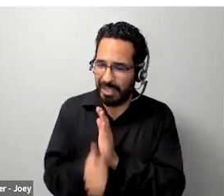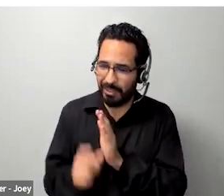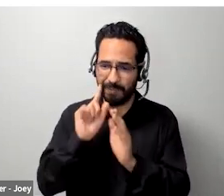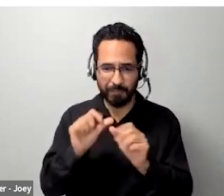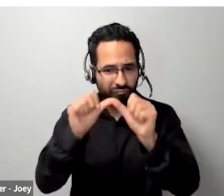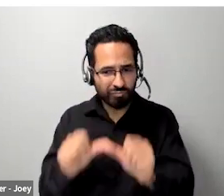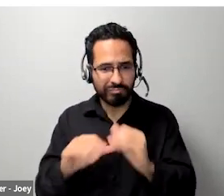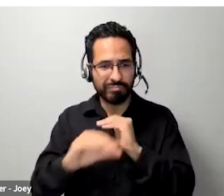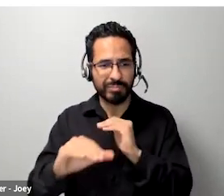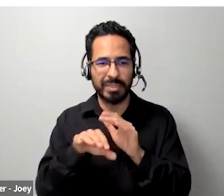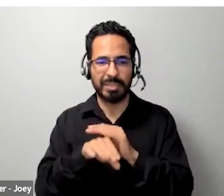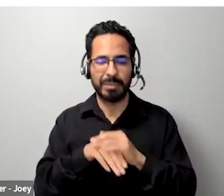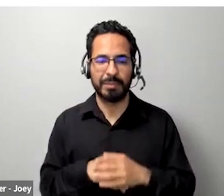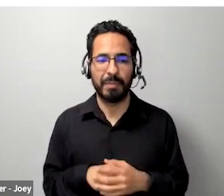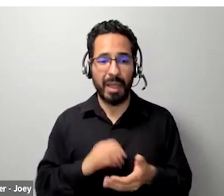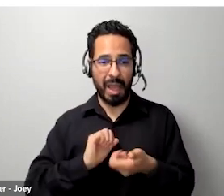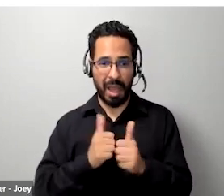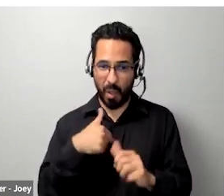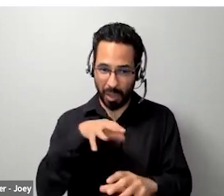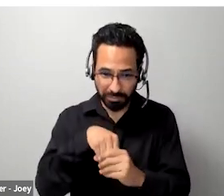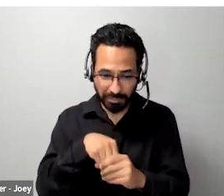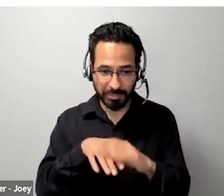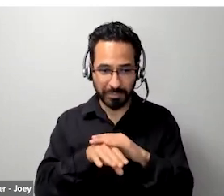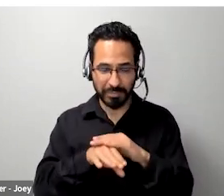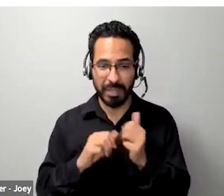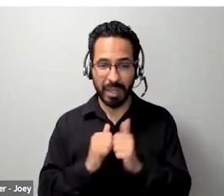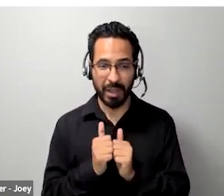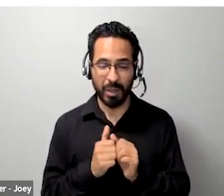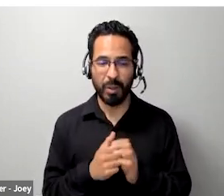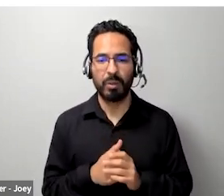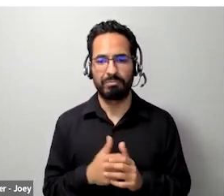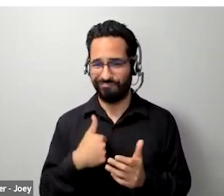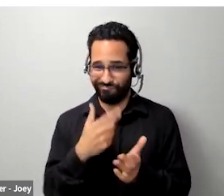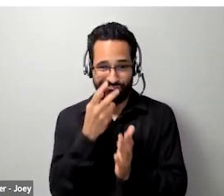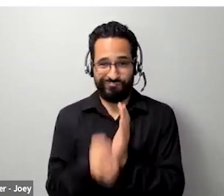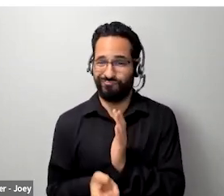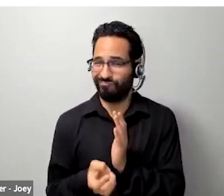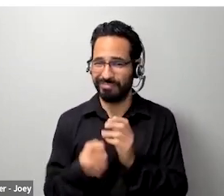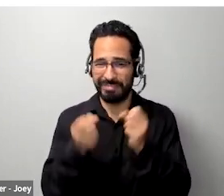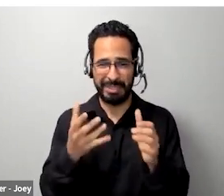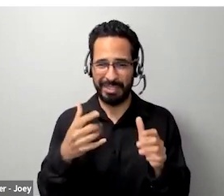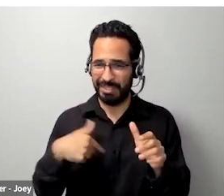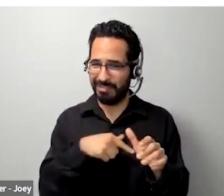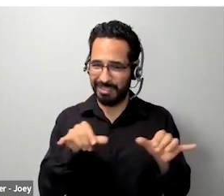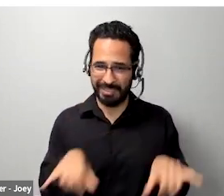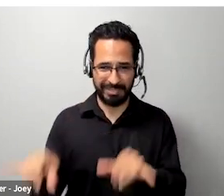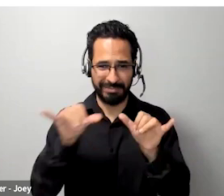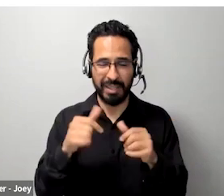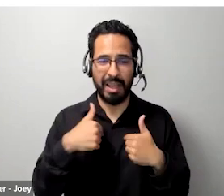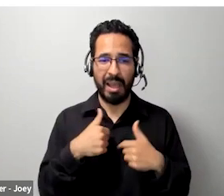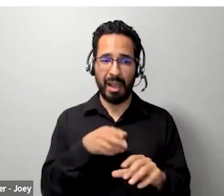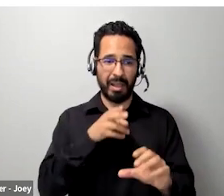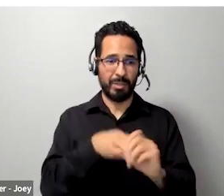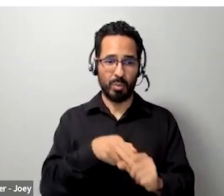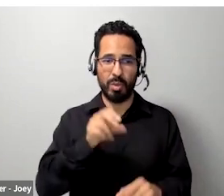How I got involved in accessibility, kind of just fell into it like many of us. I joined Onward